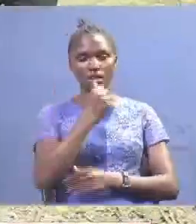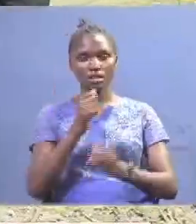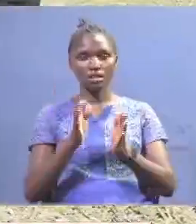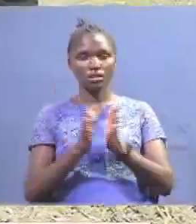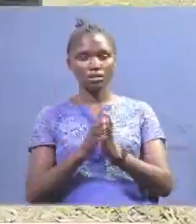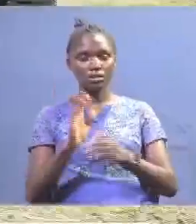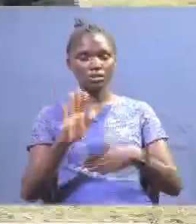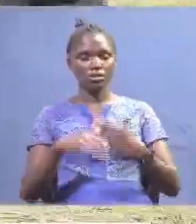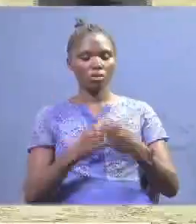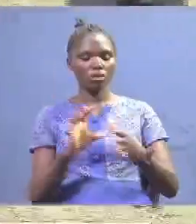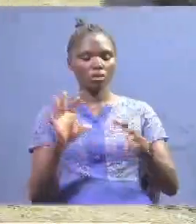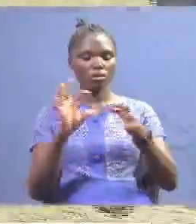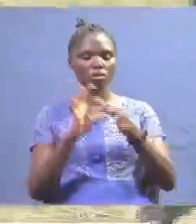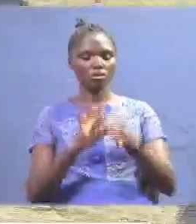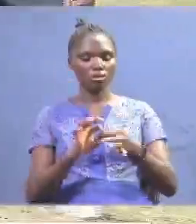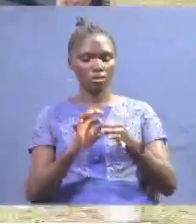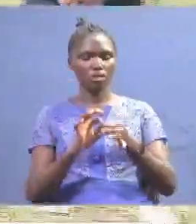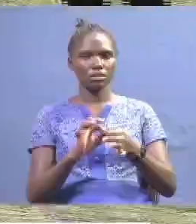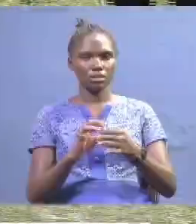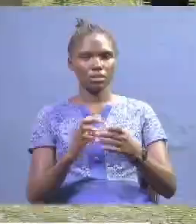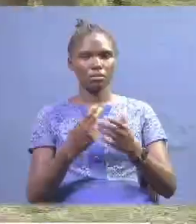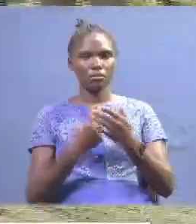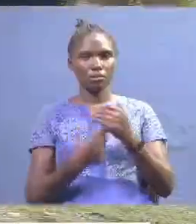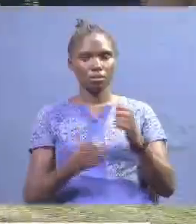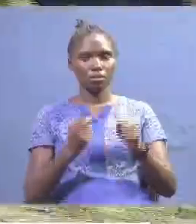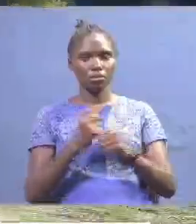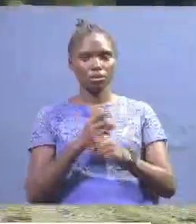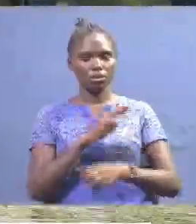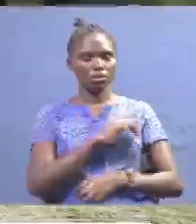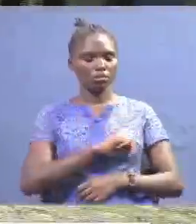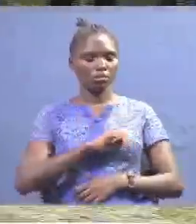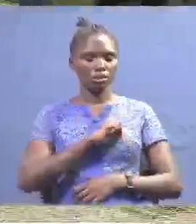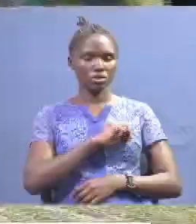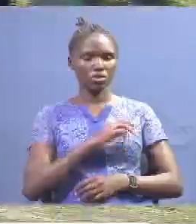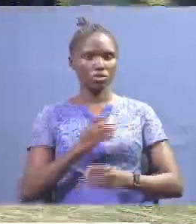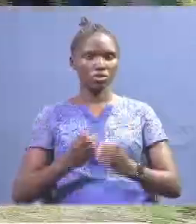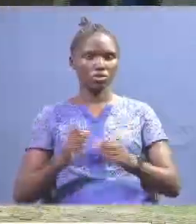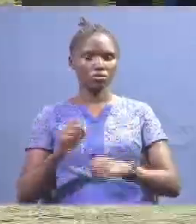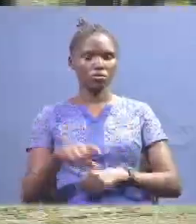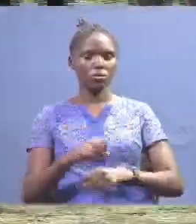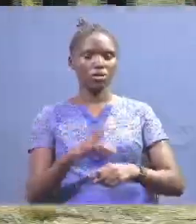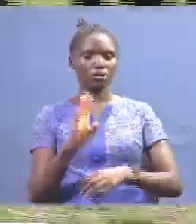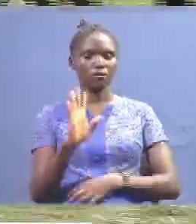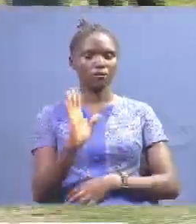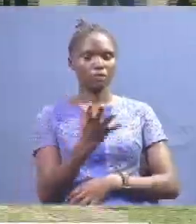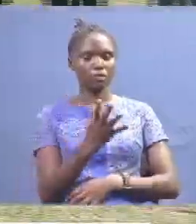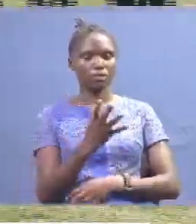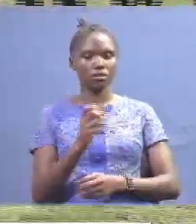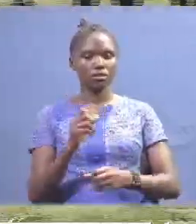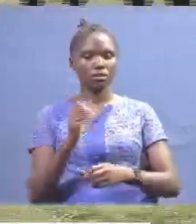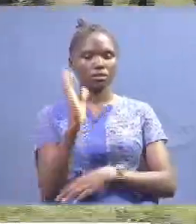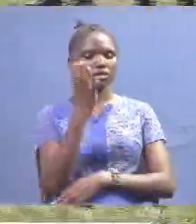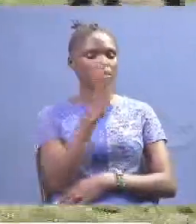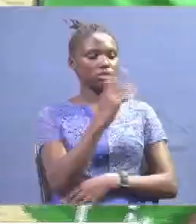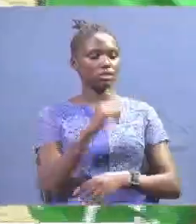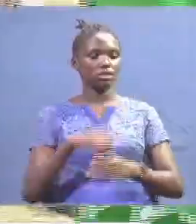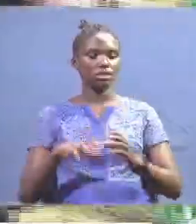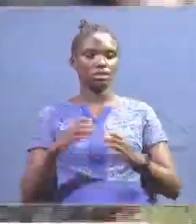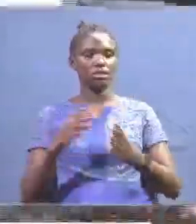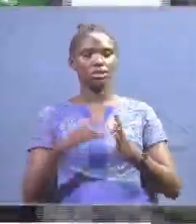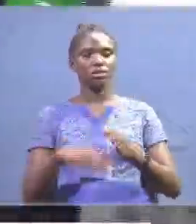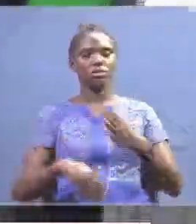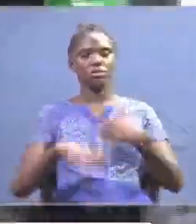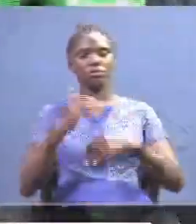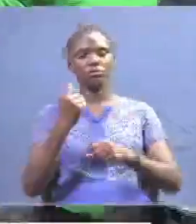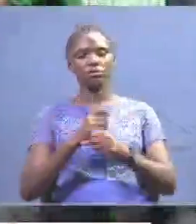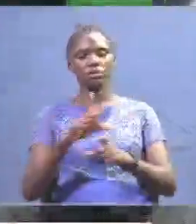this partnership, the two institutions have embarked on a mission to plant 5,000 trees within the university's 1,000-acre piece of